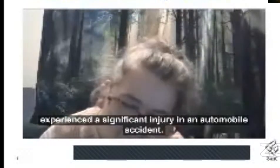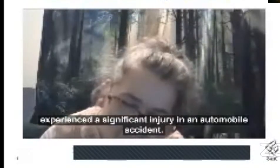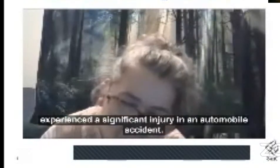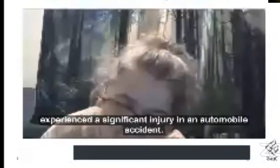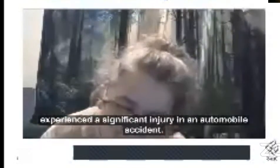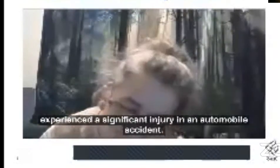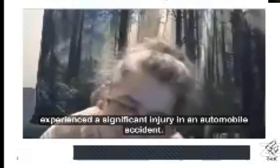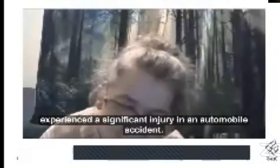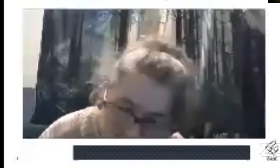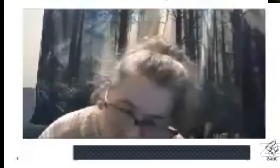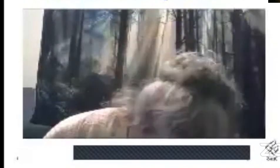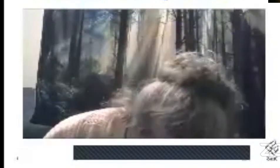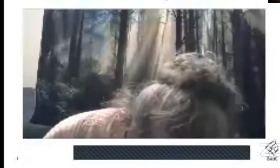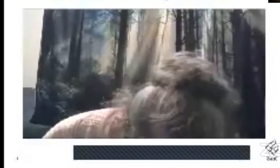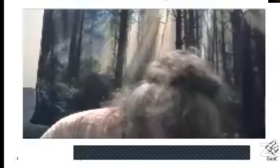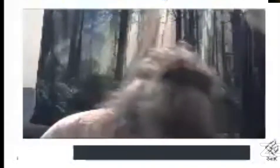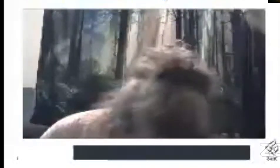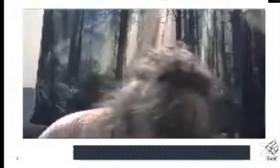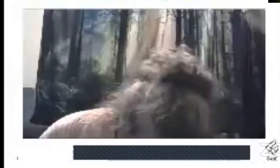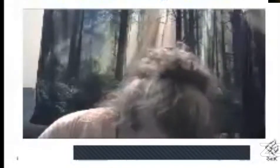automobile accident.